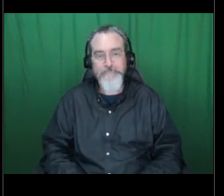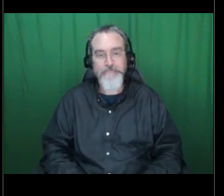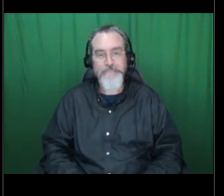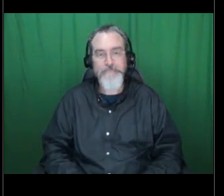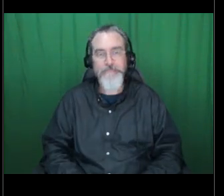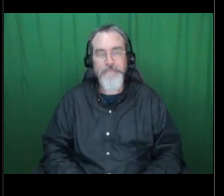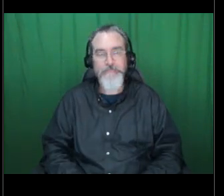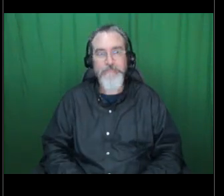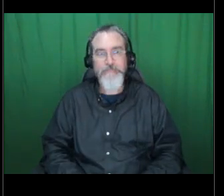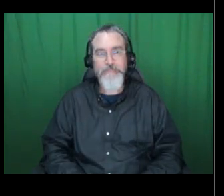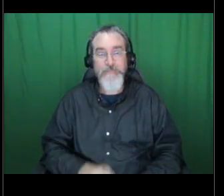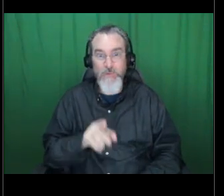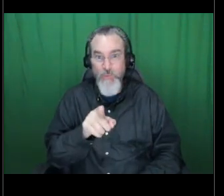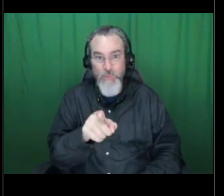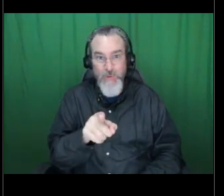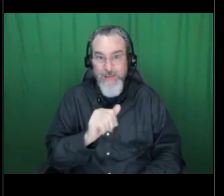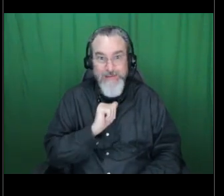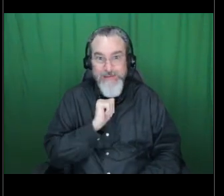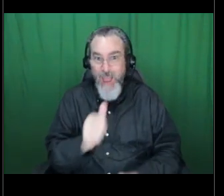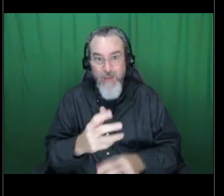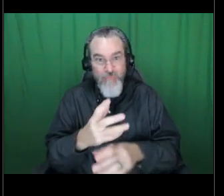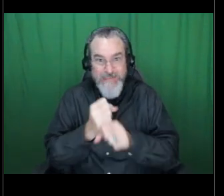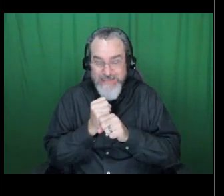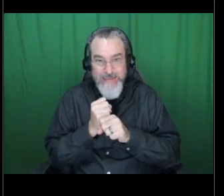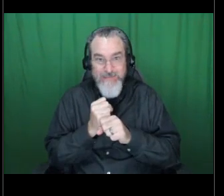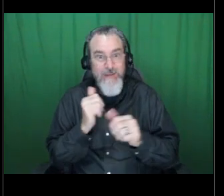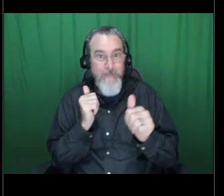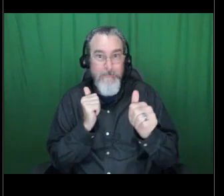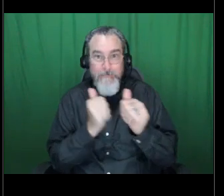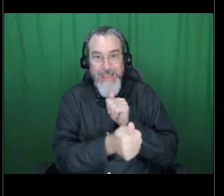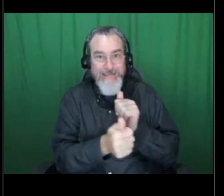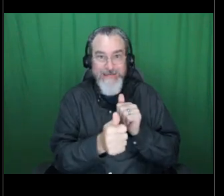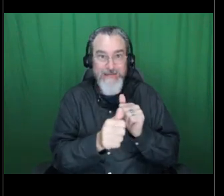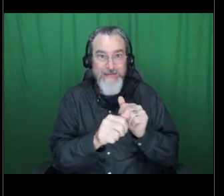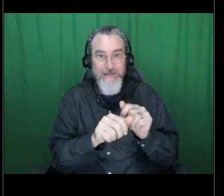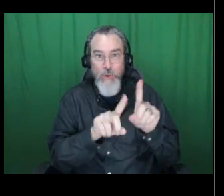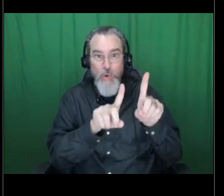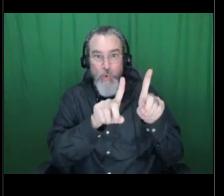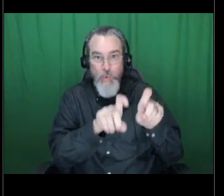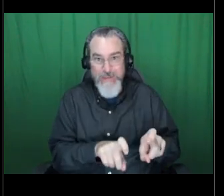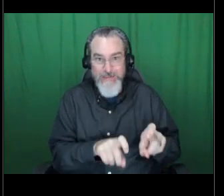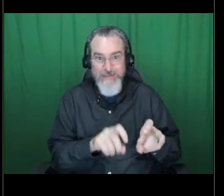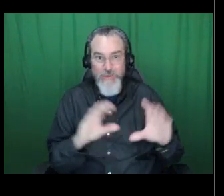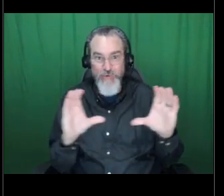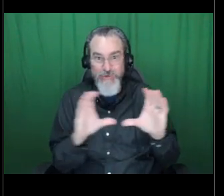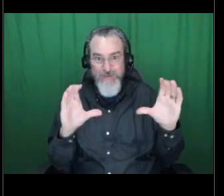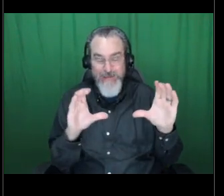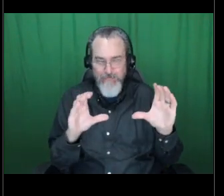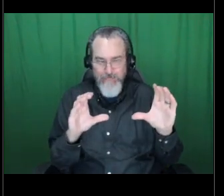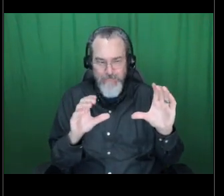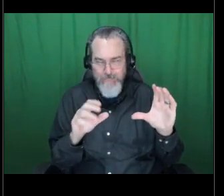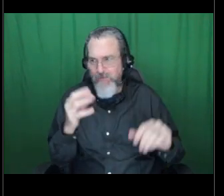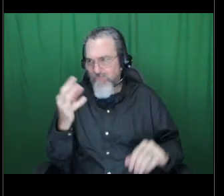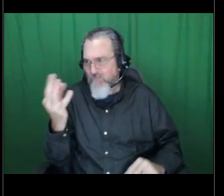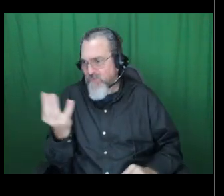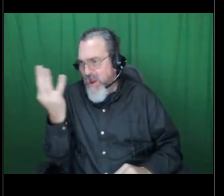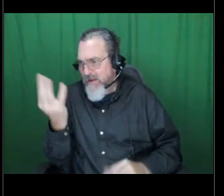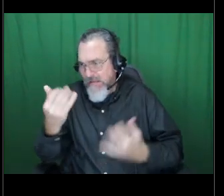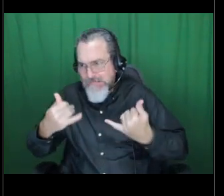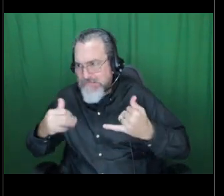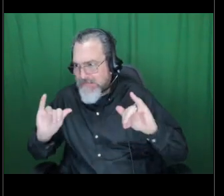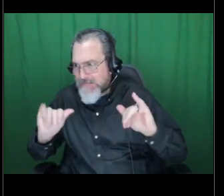If you do not receive your passing quiz certificate by Friday evening, please